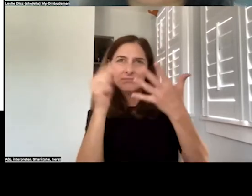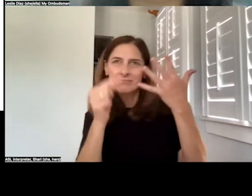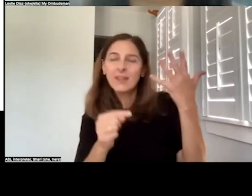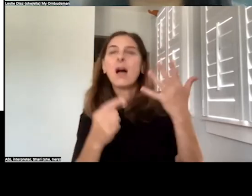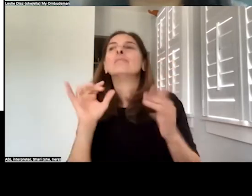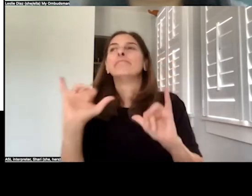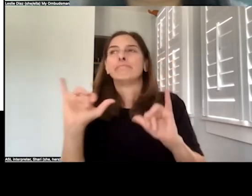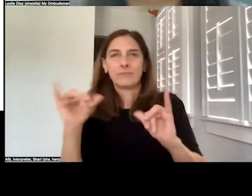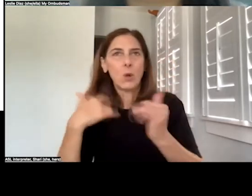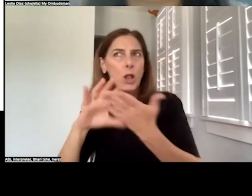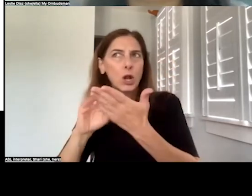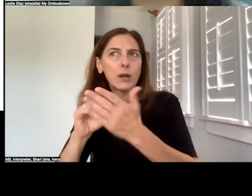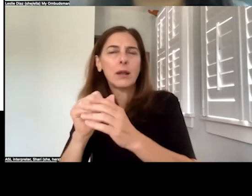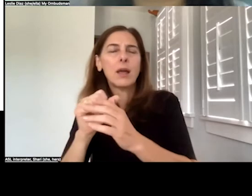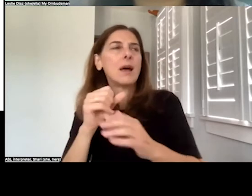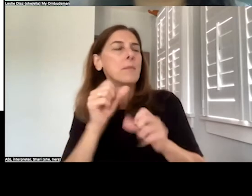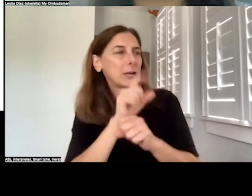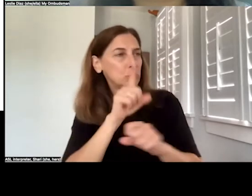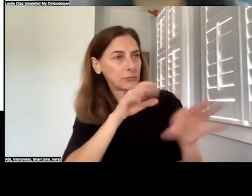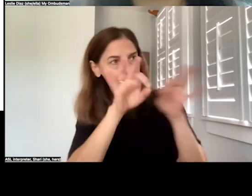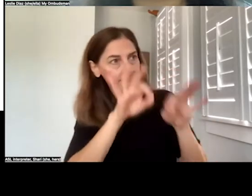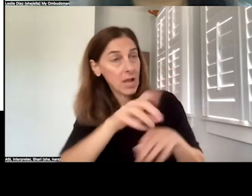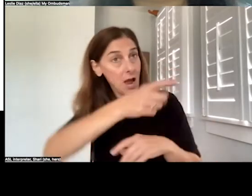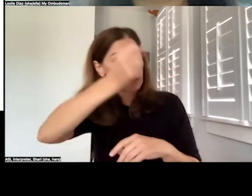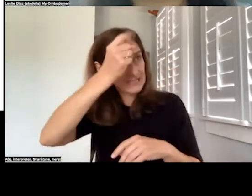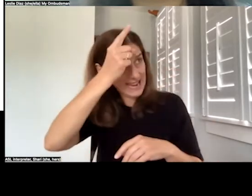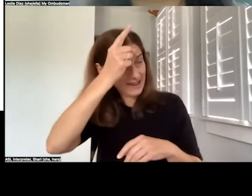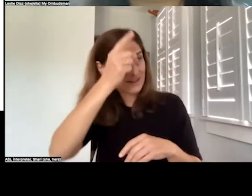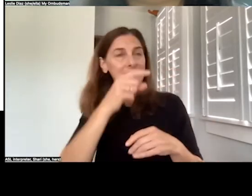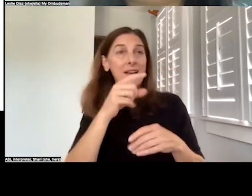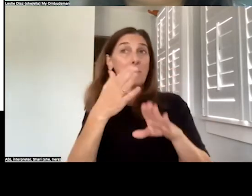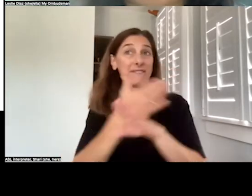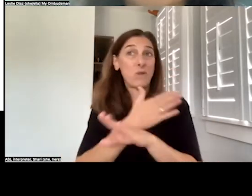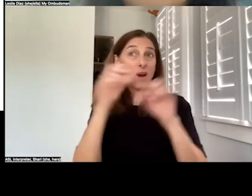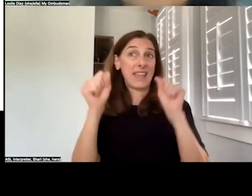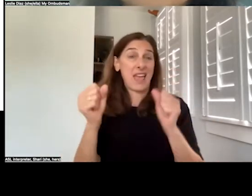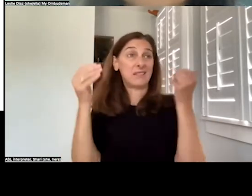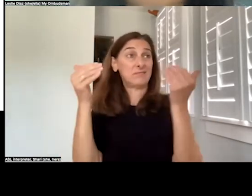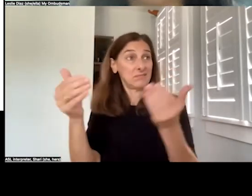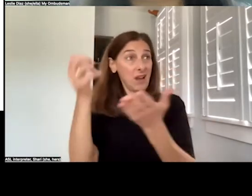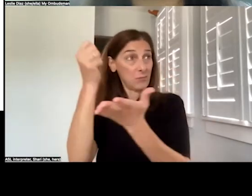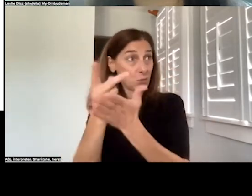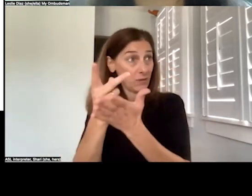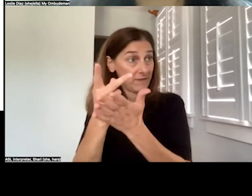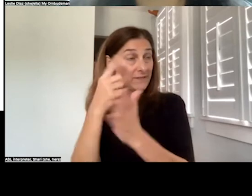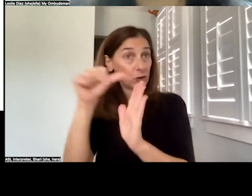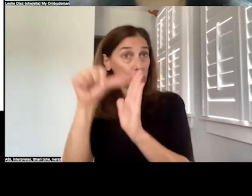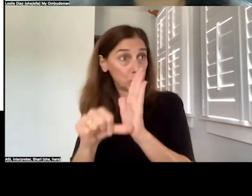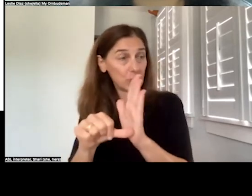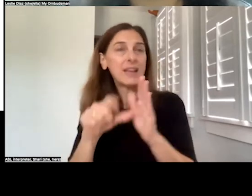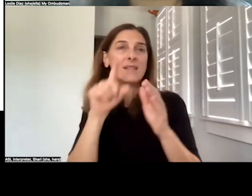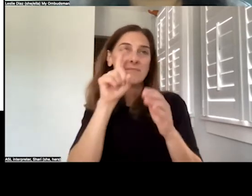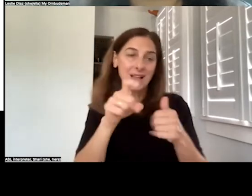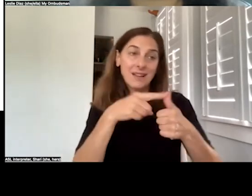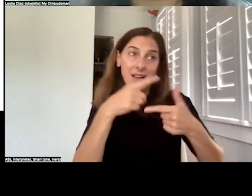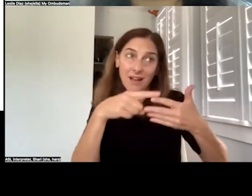Carla has awareness of what's needed before getting these services approved. And we also want to